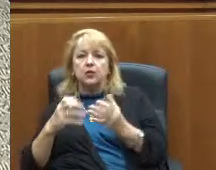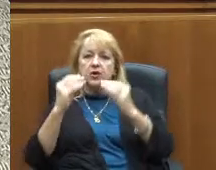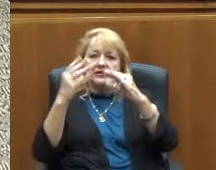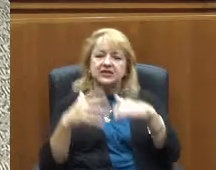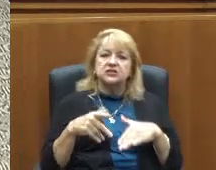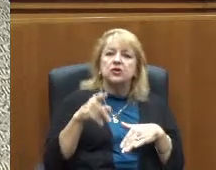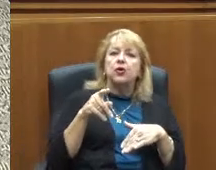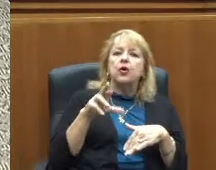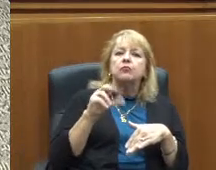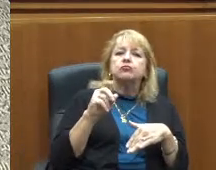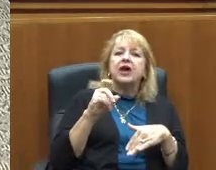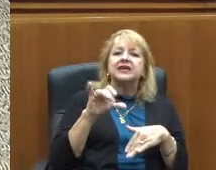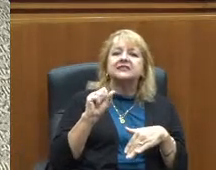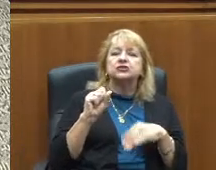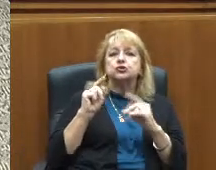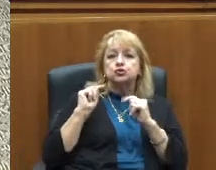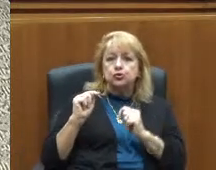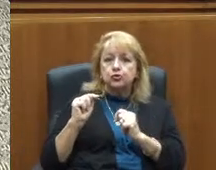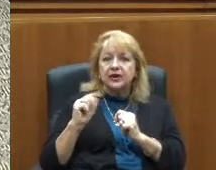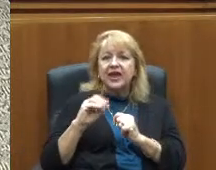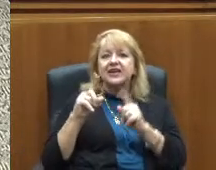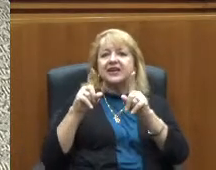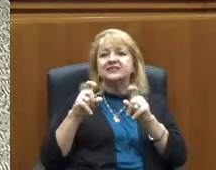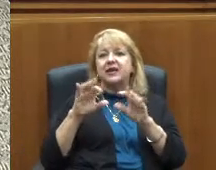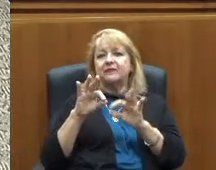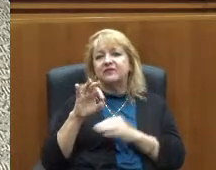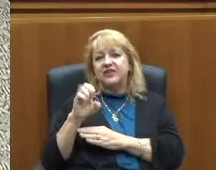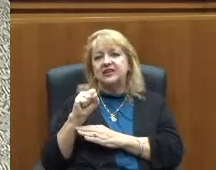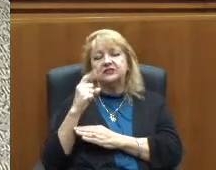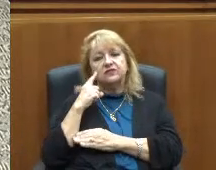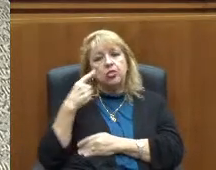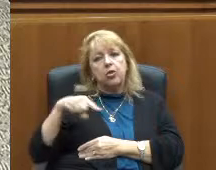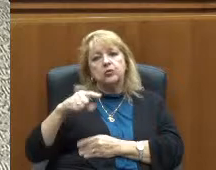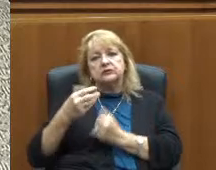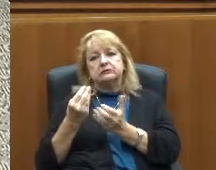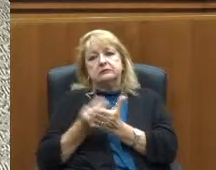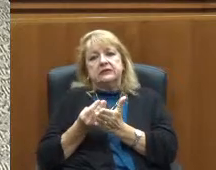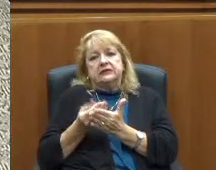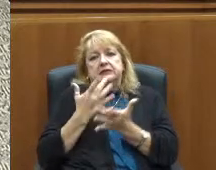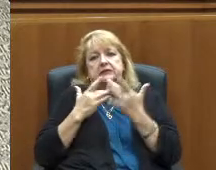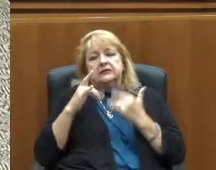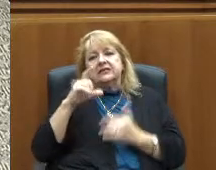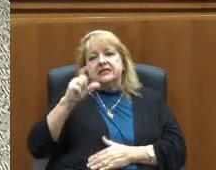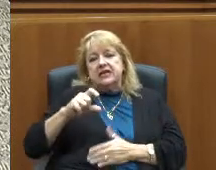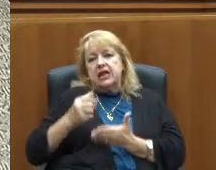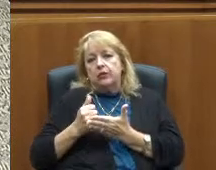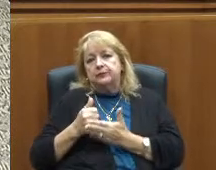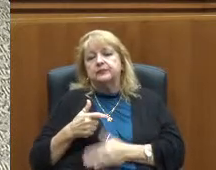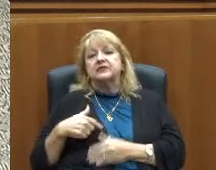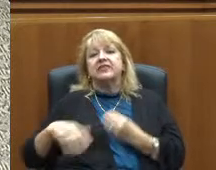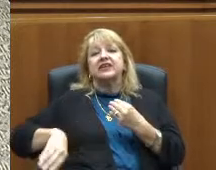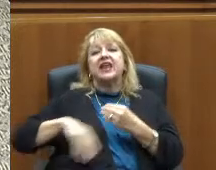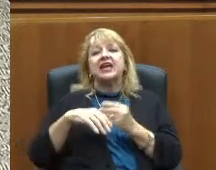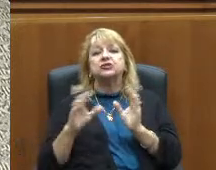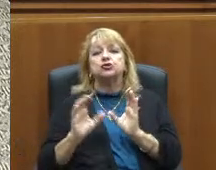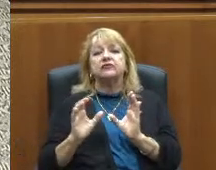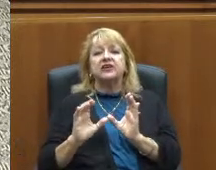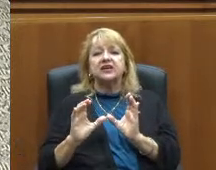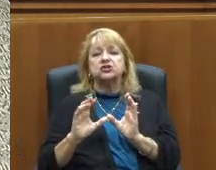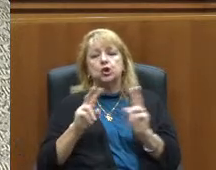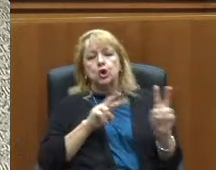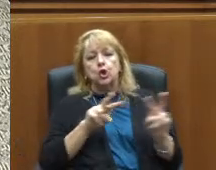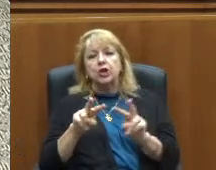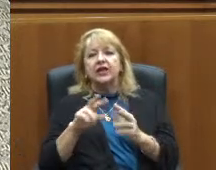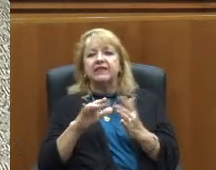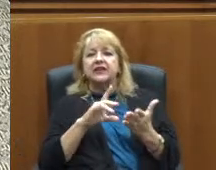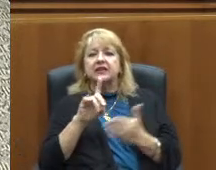praxis tutoring and exam fees for those that need help in that area. But also add-on certification. Looking at our